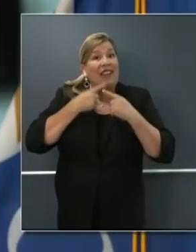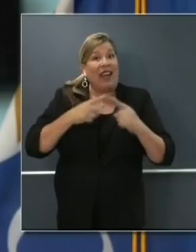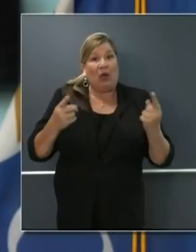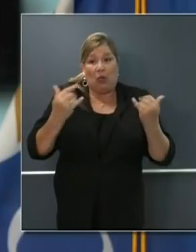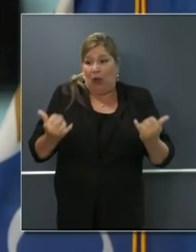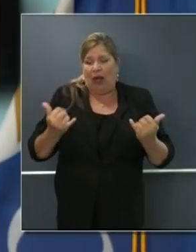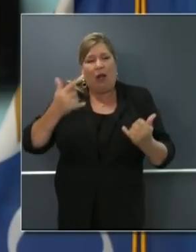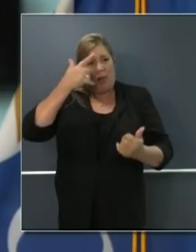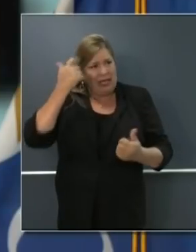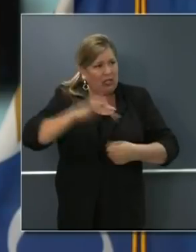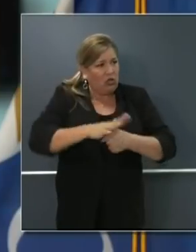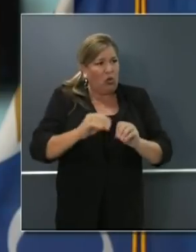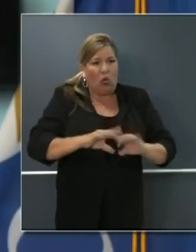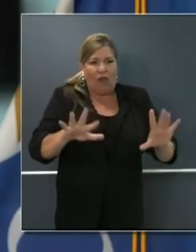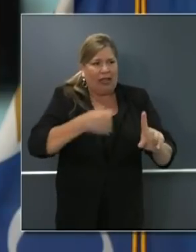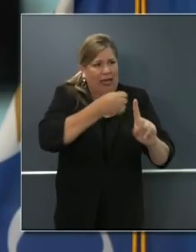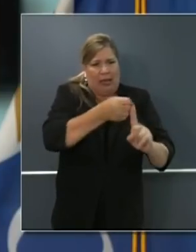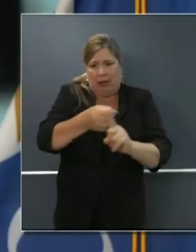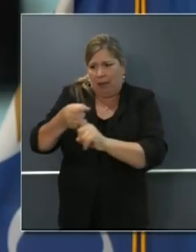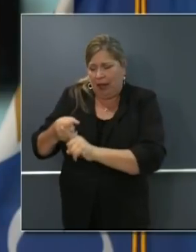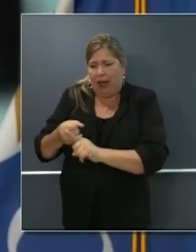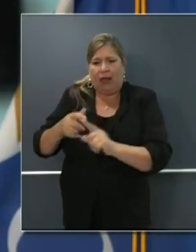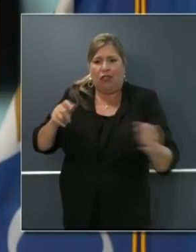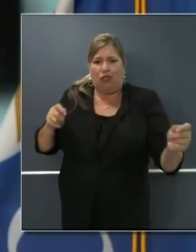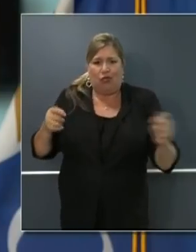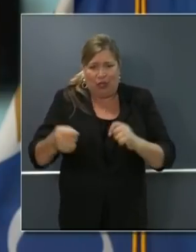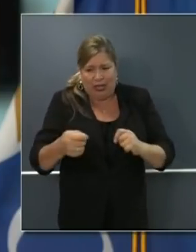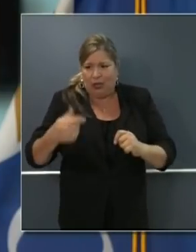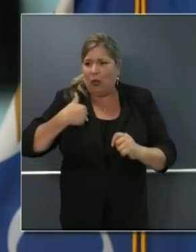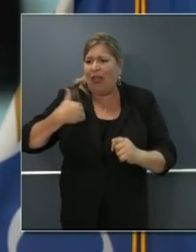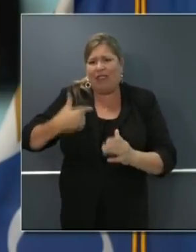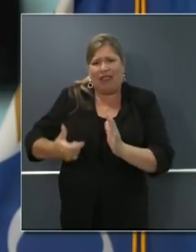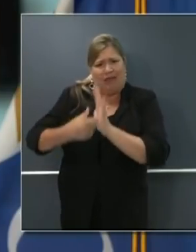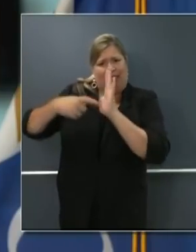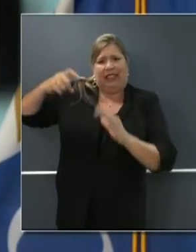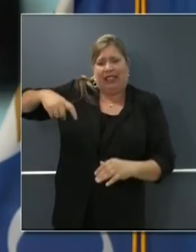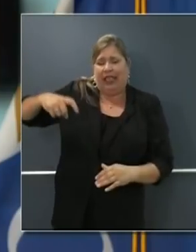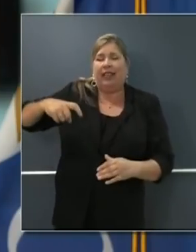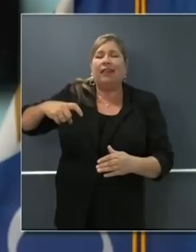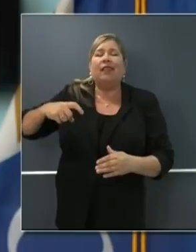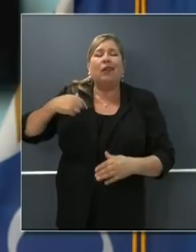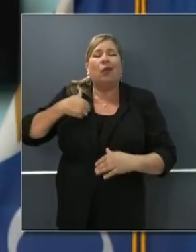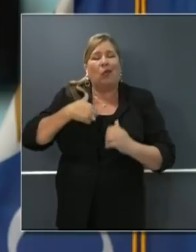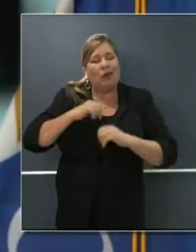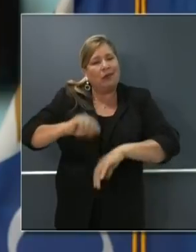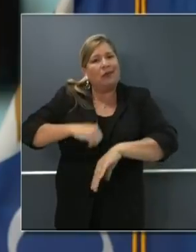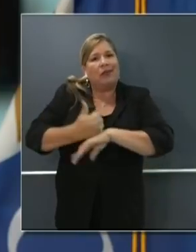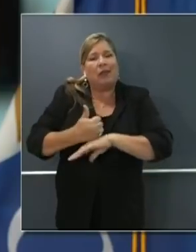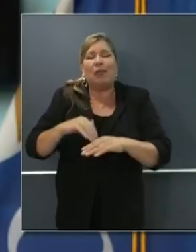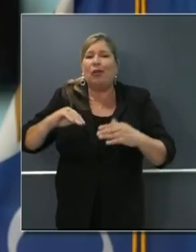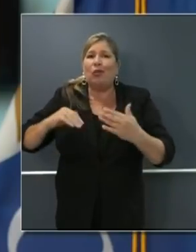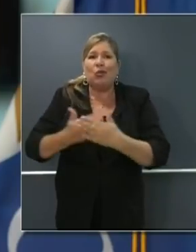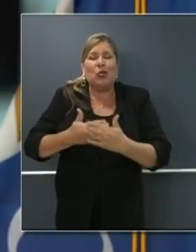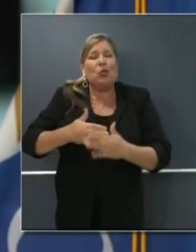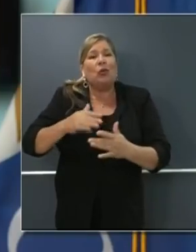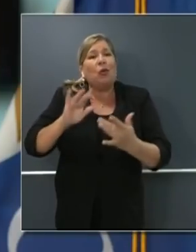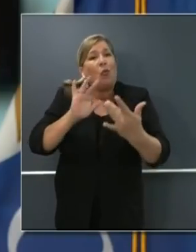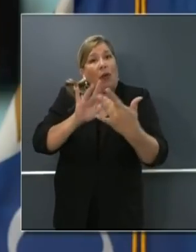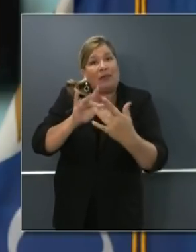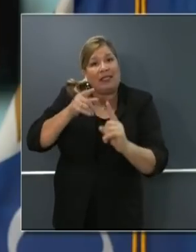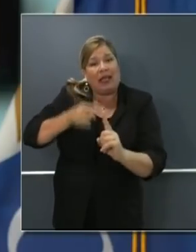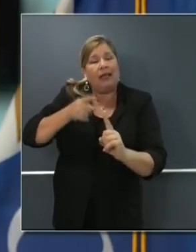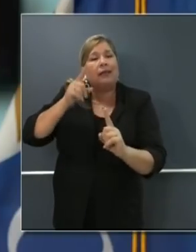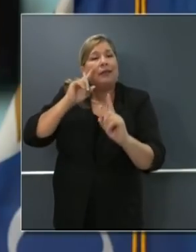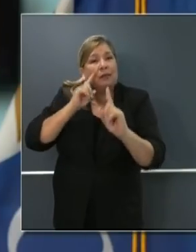necessity, an innovative portal, an innovative platform that the Department of Social Services has put up for